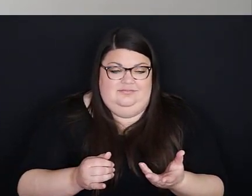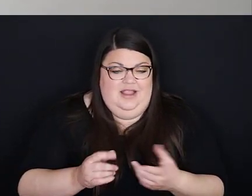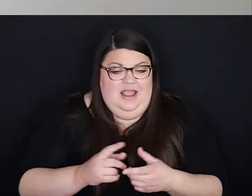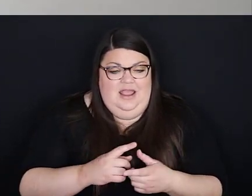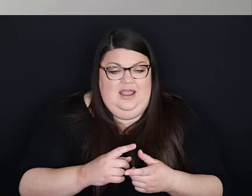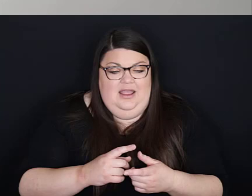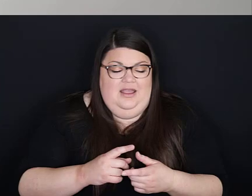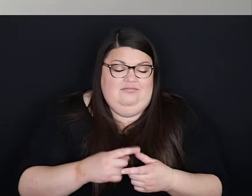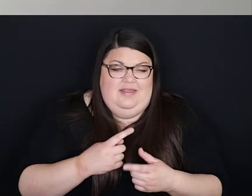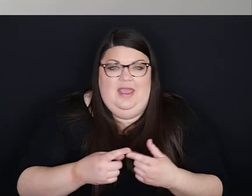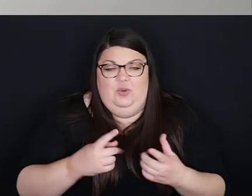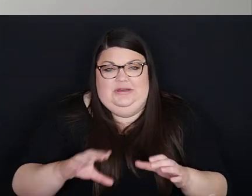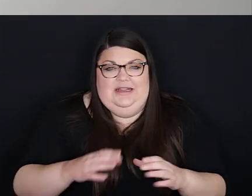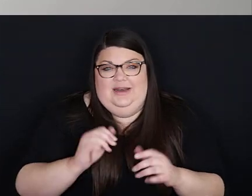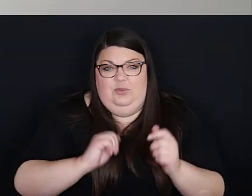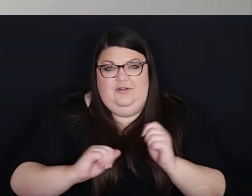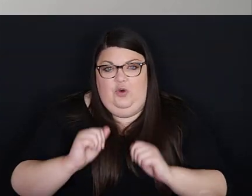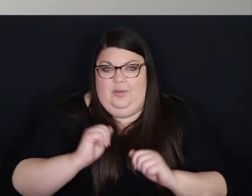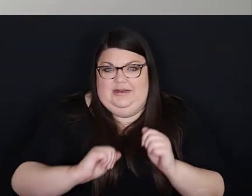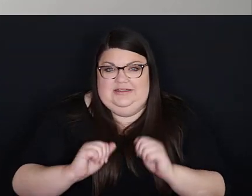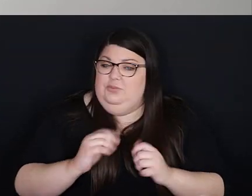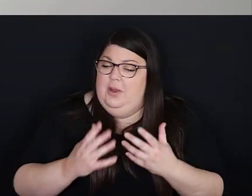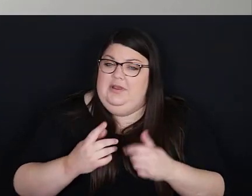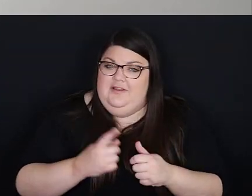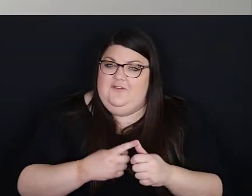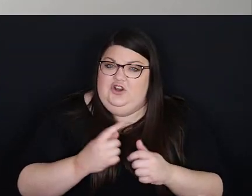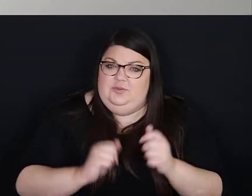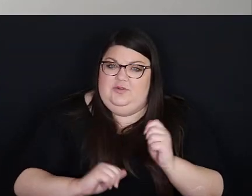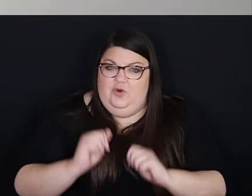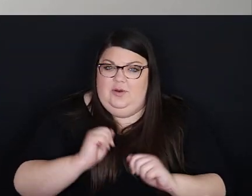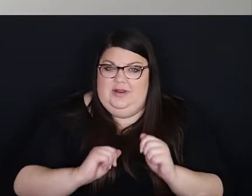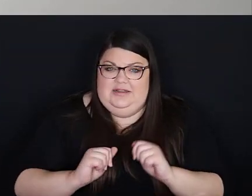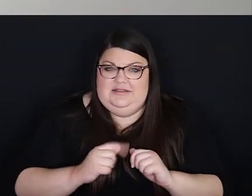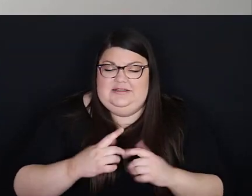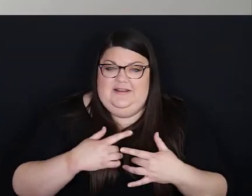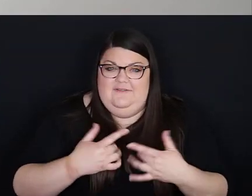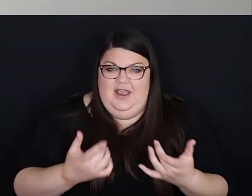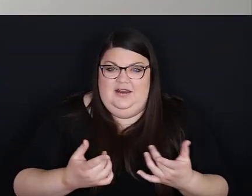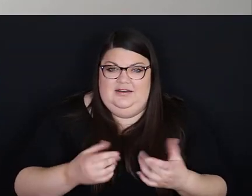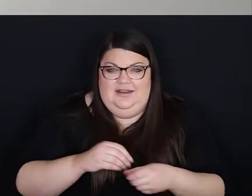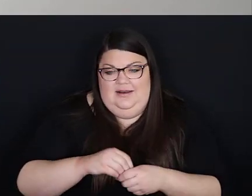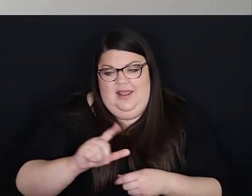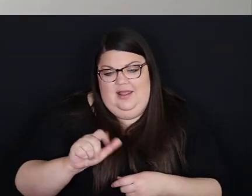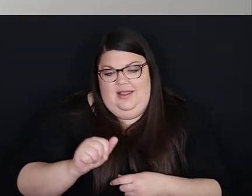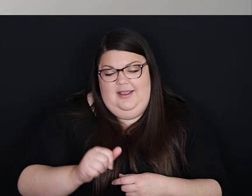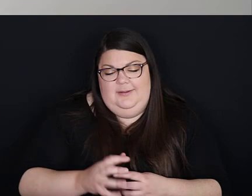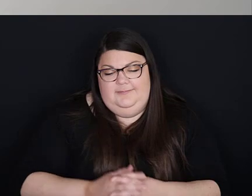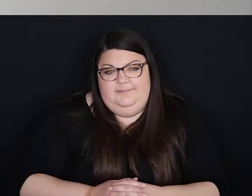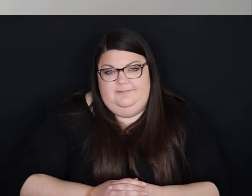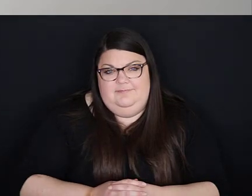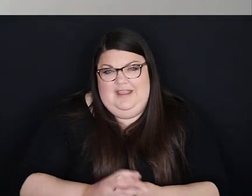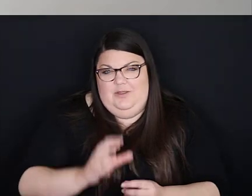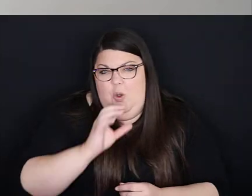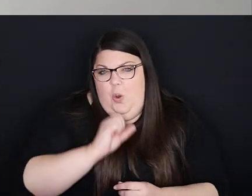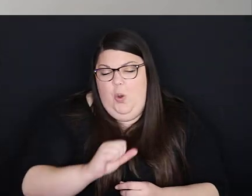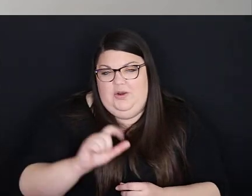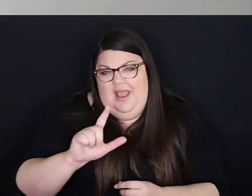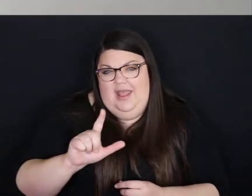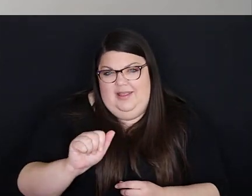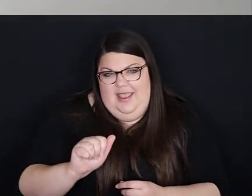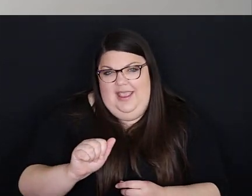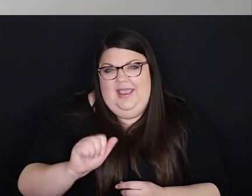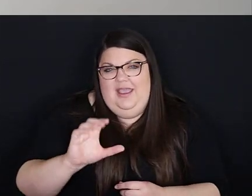and then we did a performance. This is probably the very first performance event in L.A. at the old